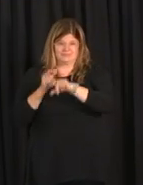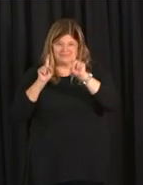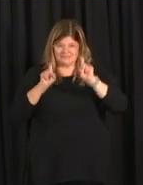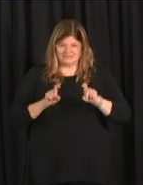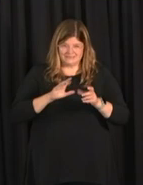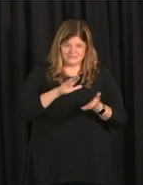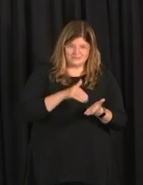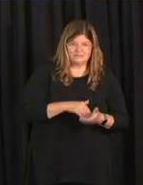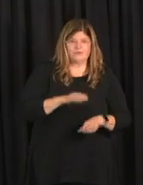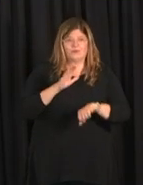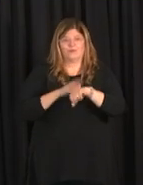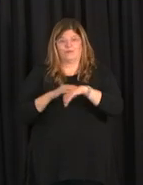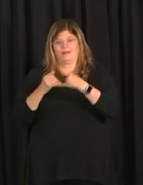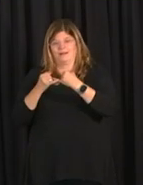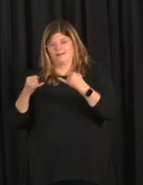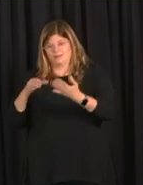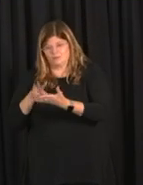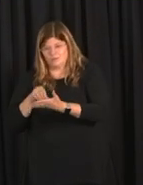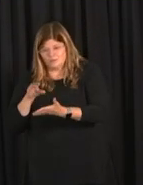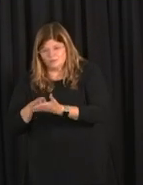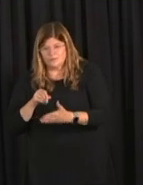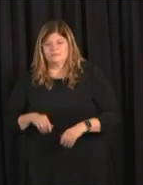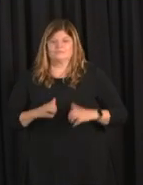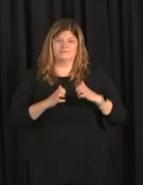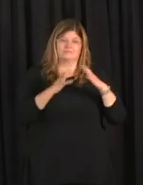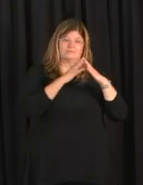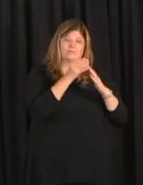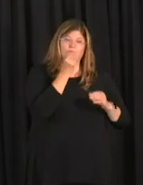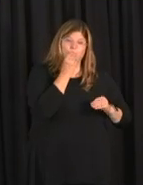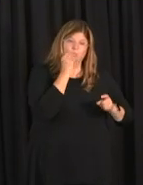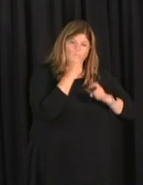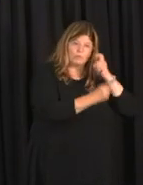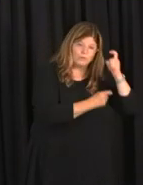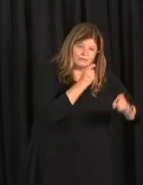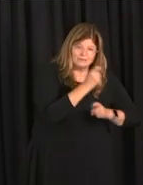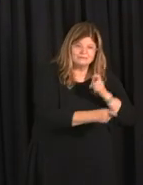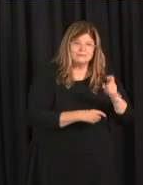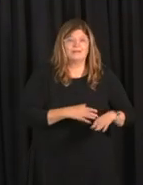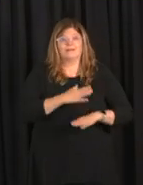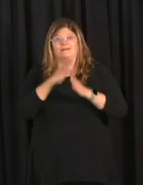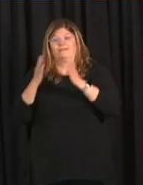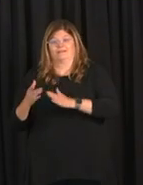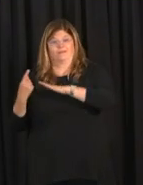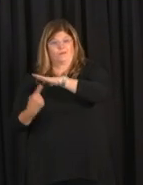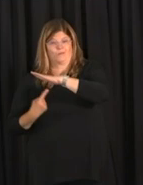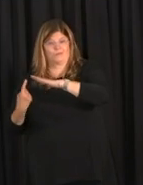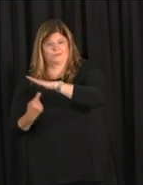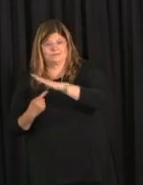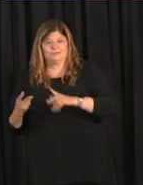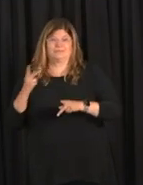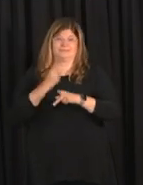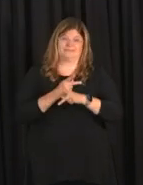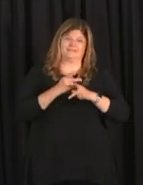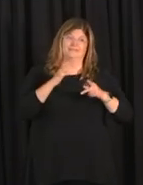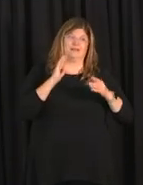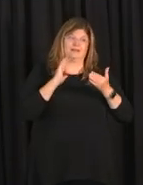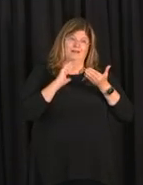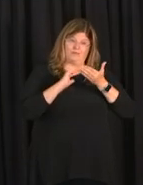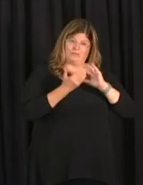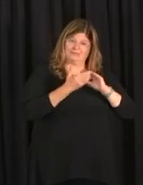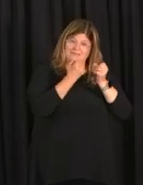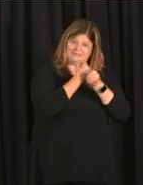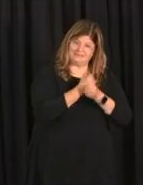up online learning, set up food distribution sites and isolation sites that have kept our community